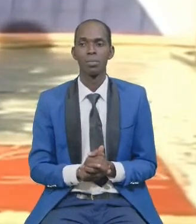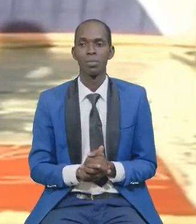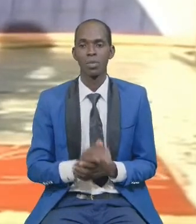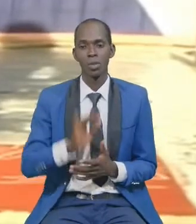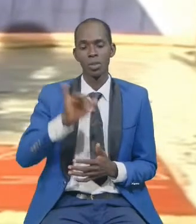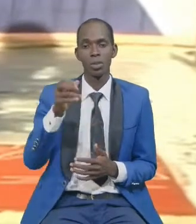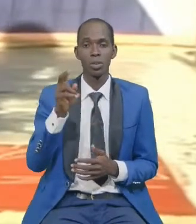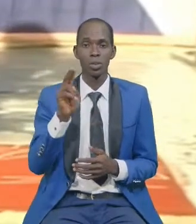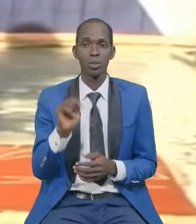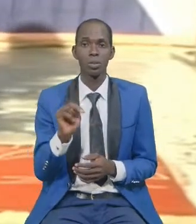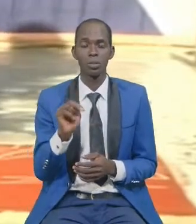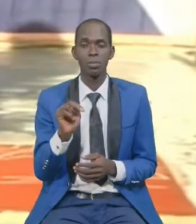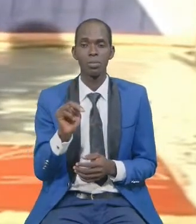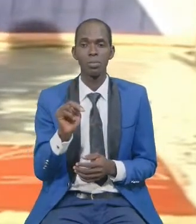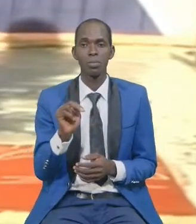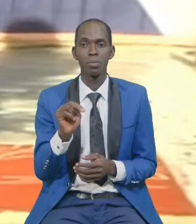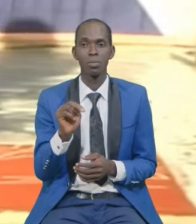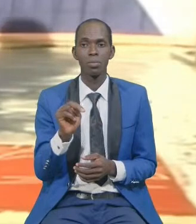John